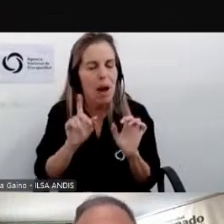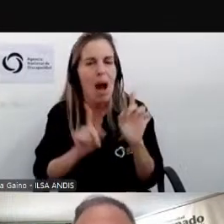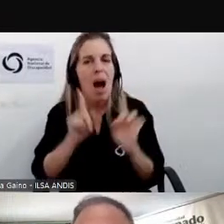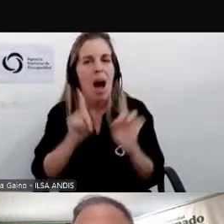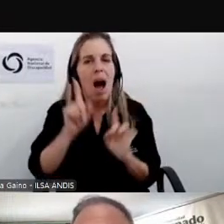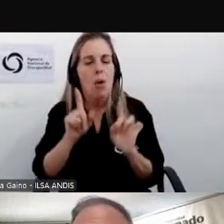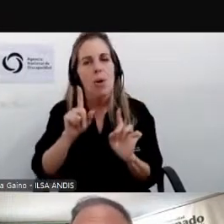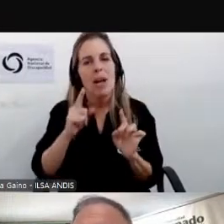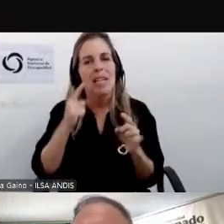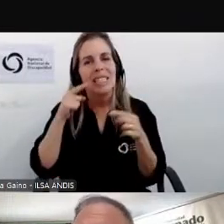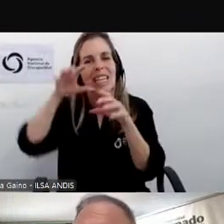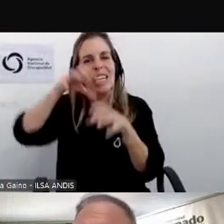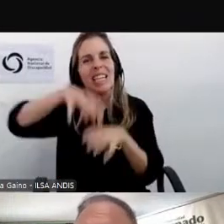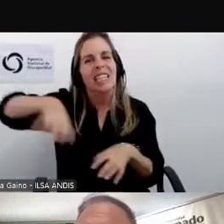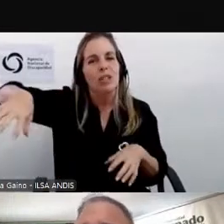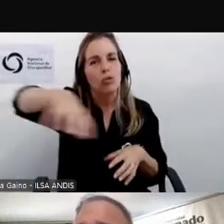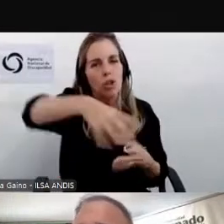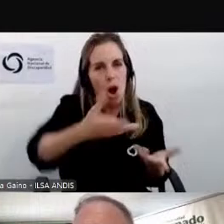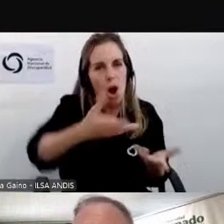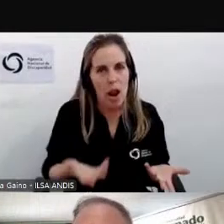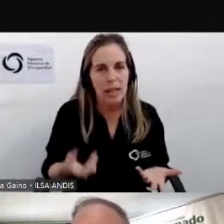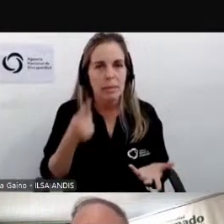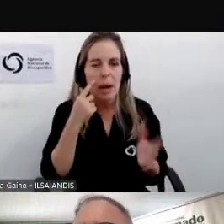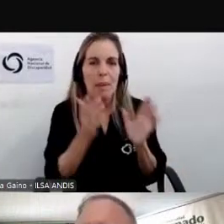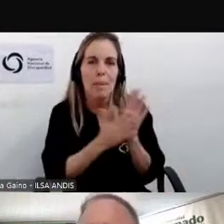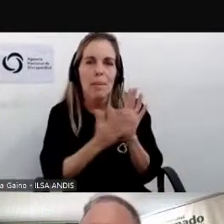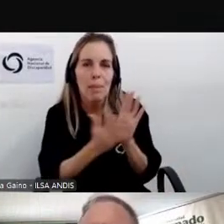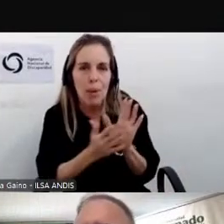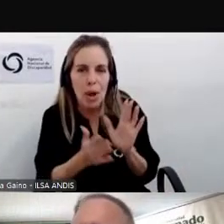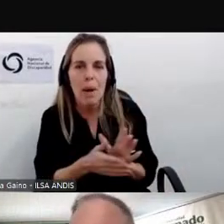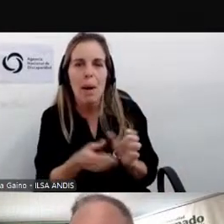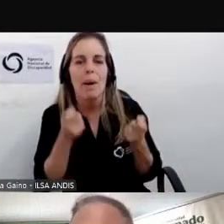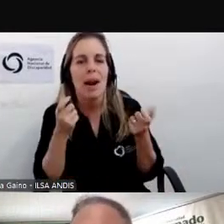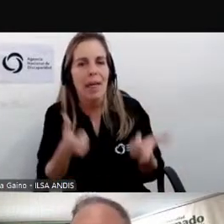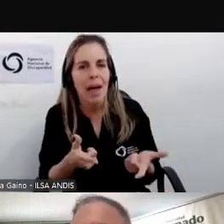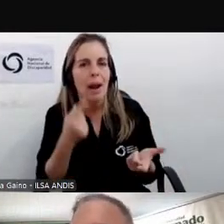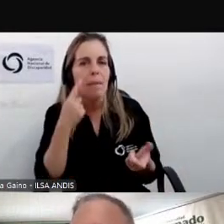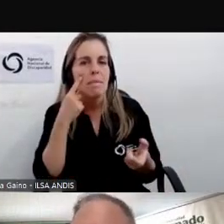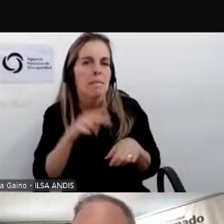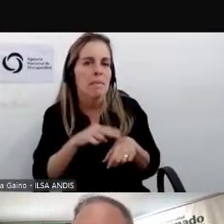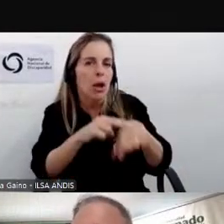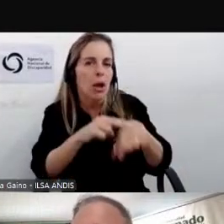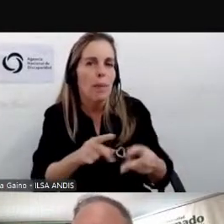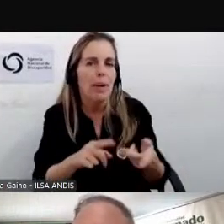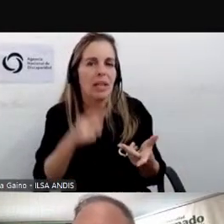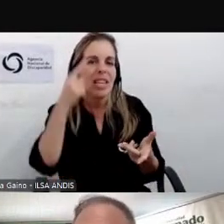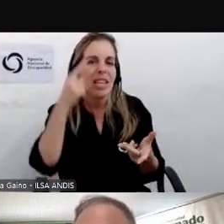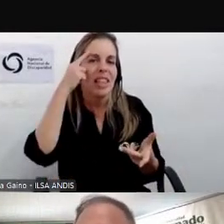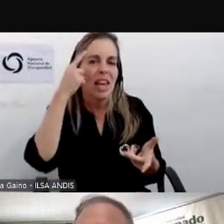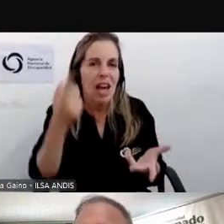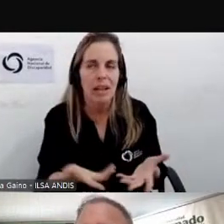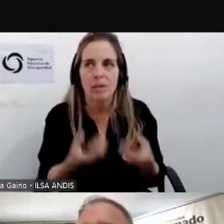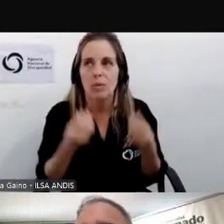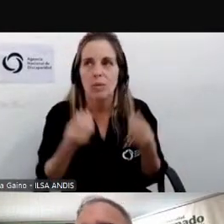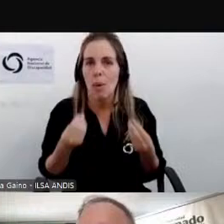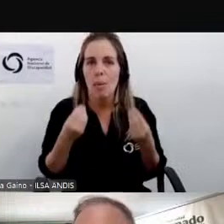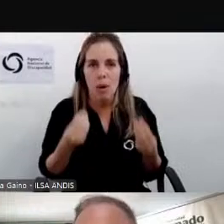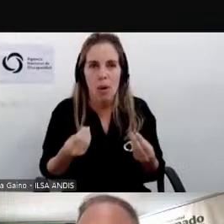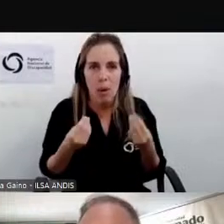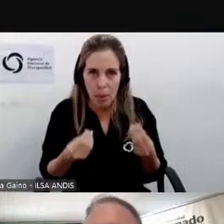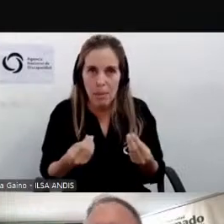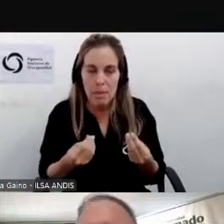been made by the OECD and some other institutions to provide guidelines, notions,